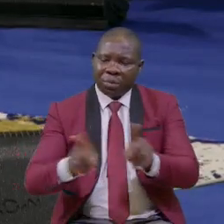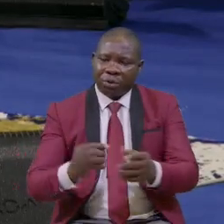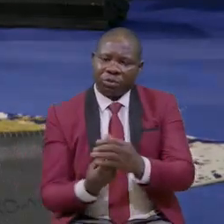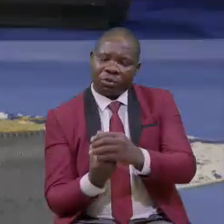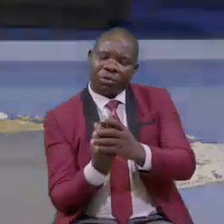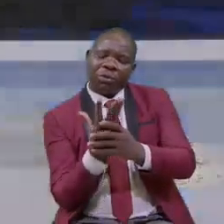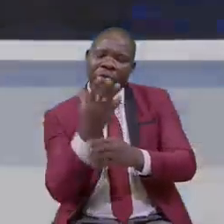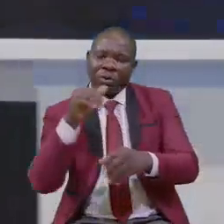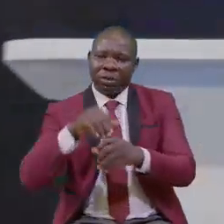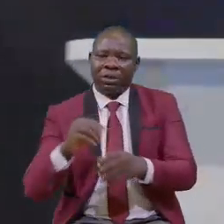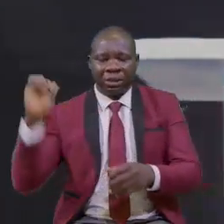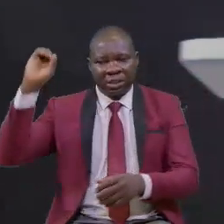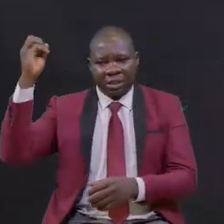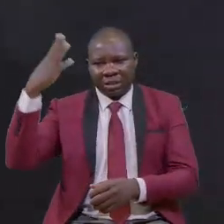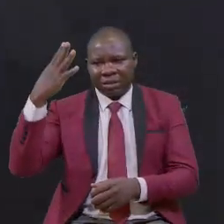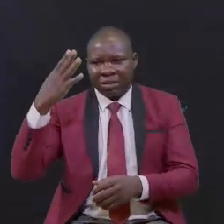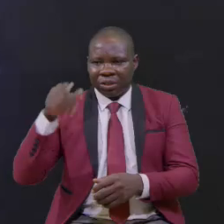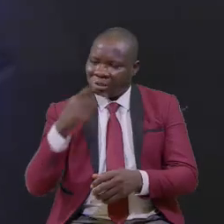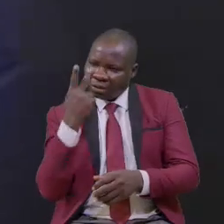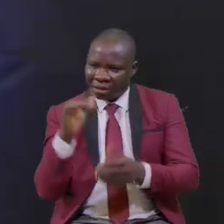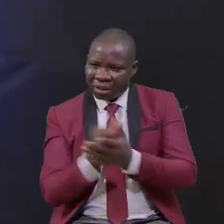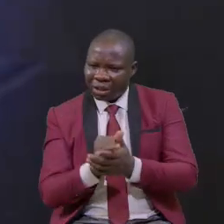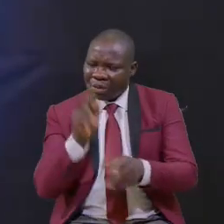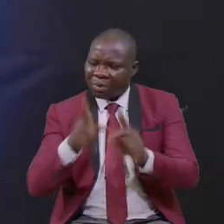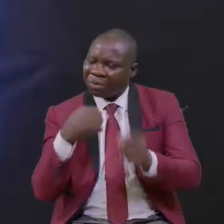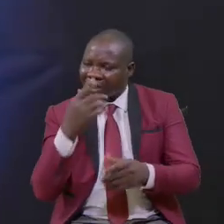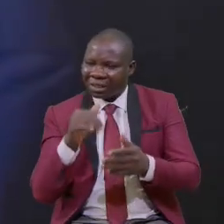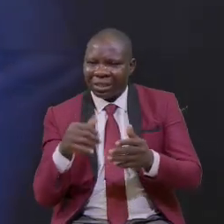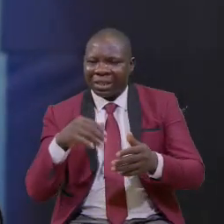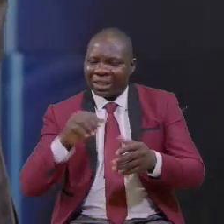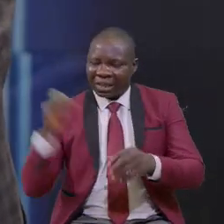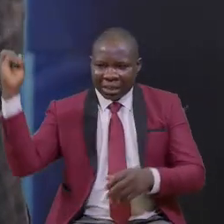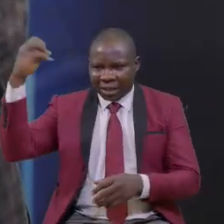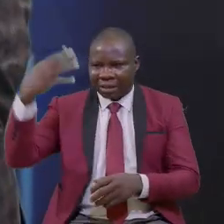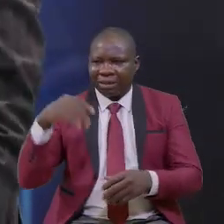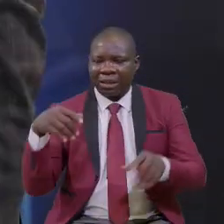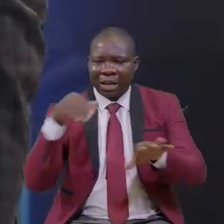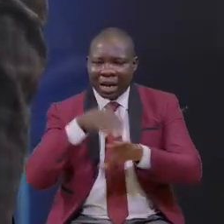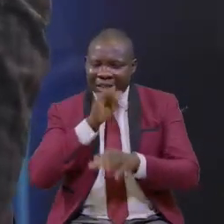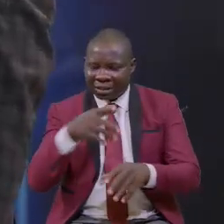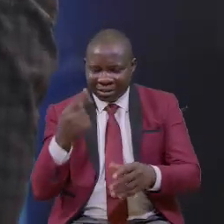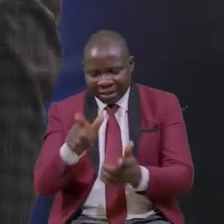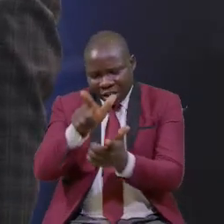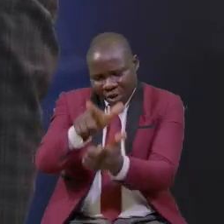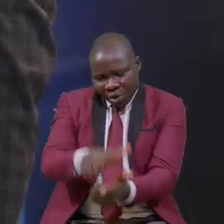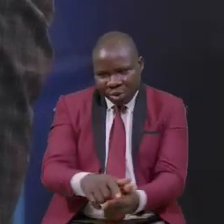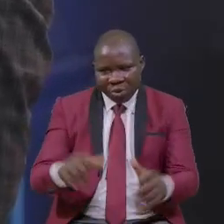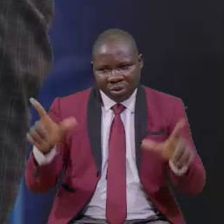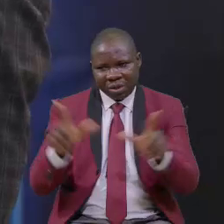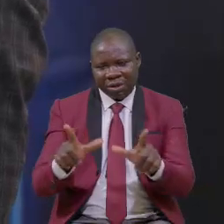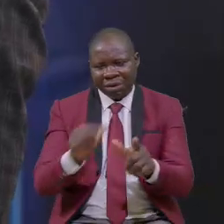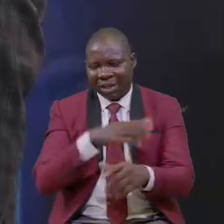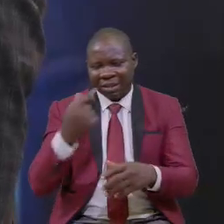that grace is always at the low level. It's always at the minimal. And the grace I received